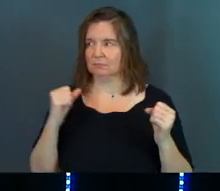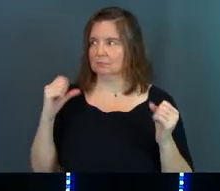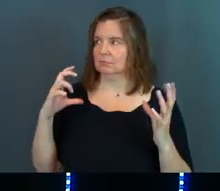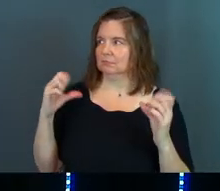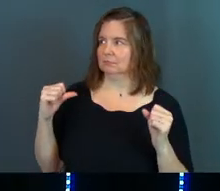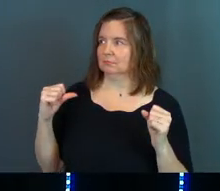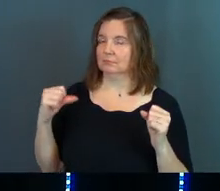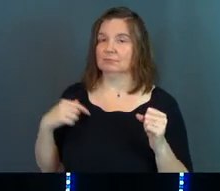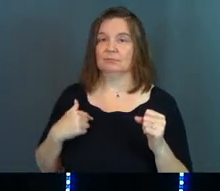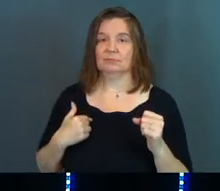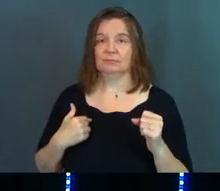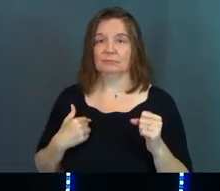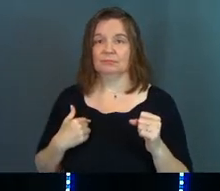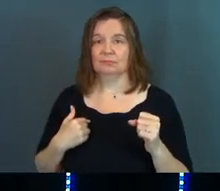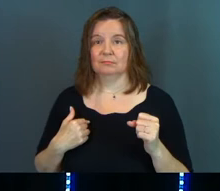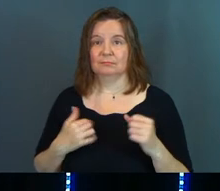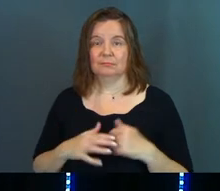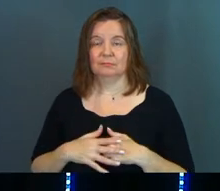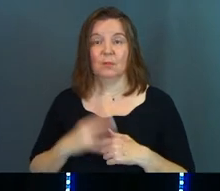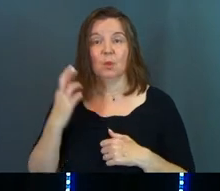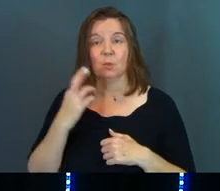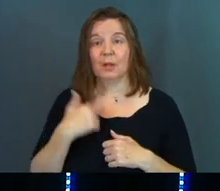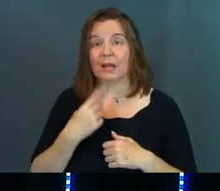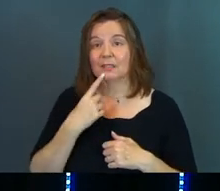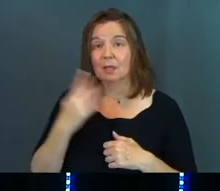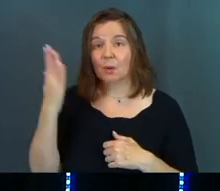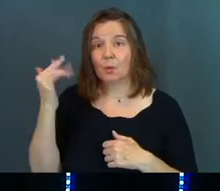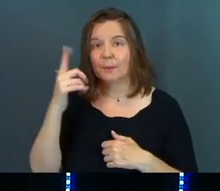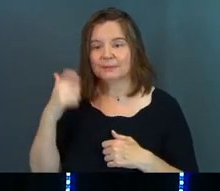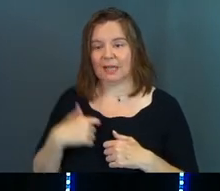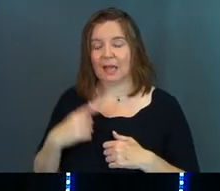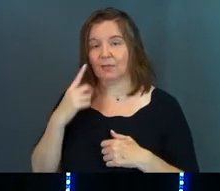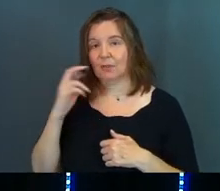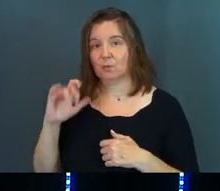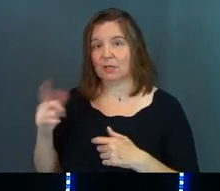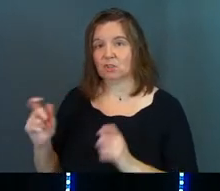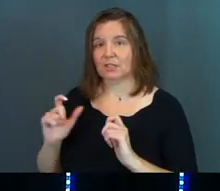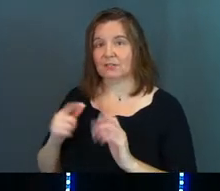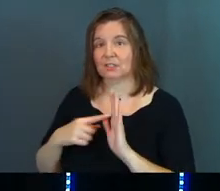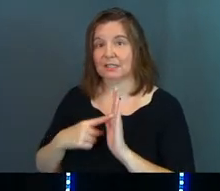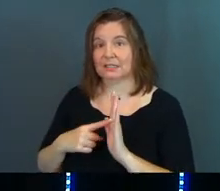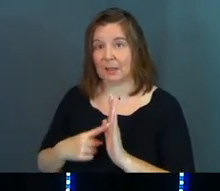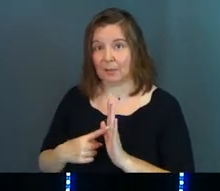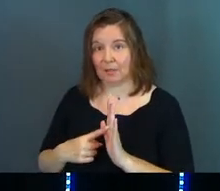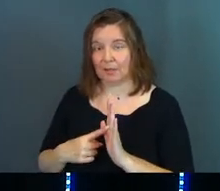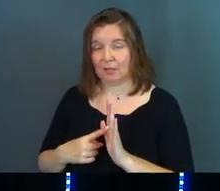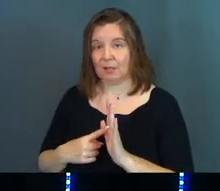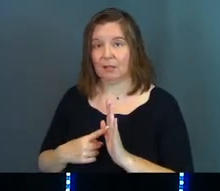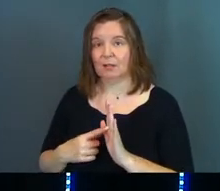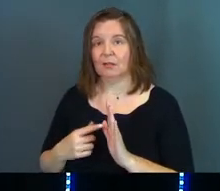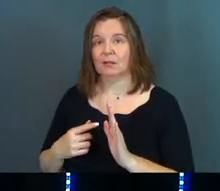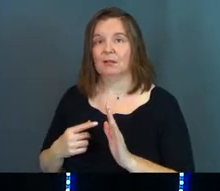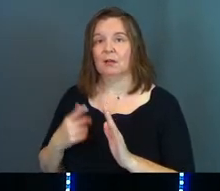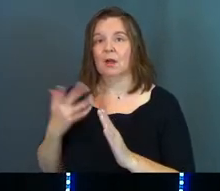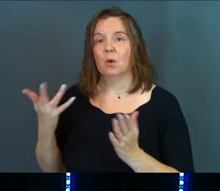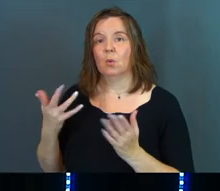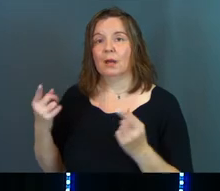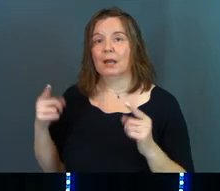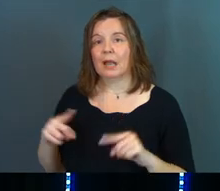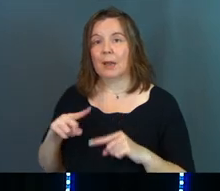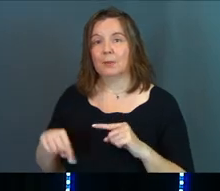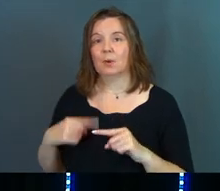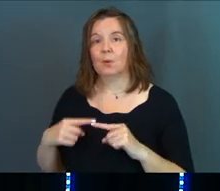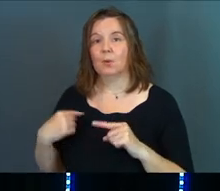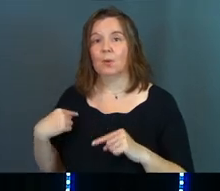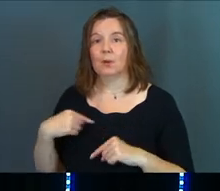just blown away. The reason I tell you this is because I think Rachel gives us a great example of what happens